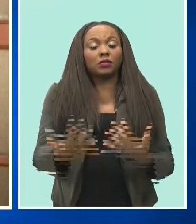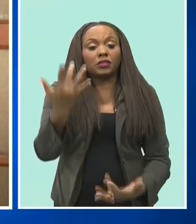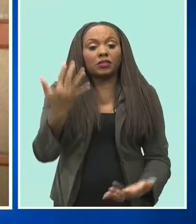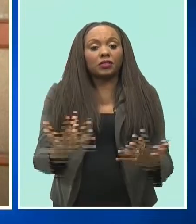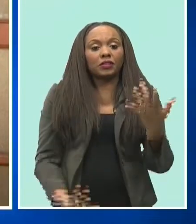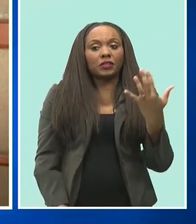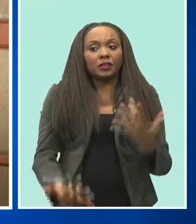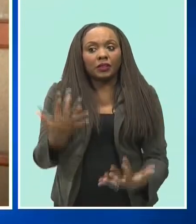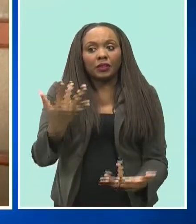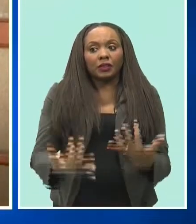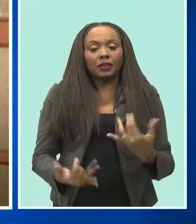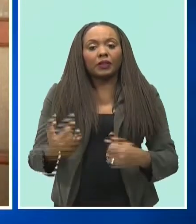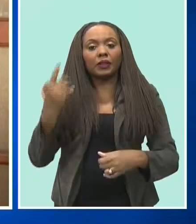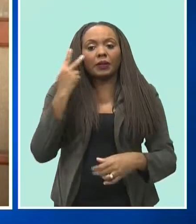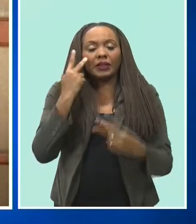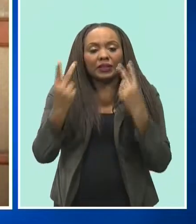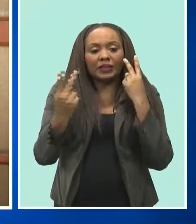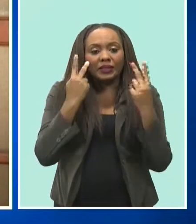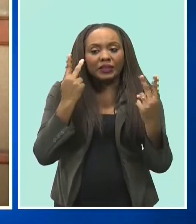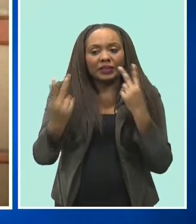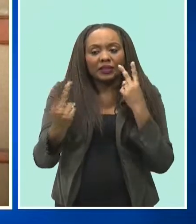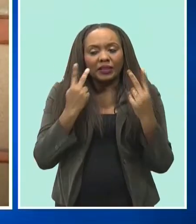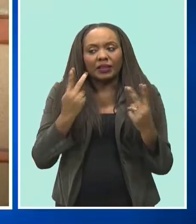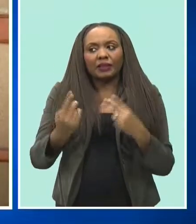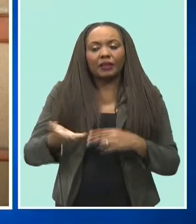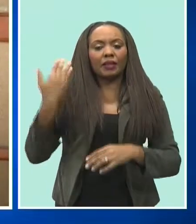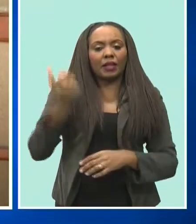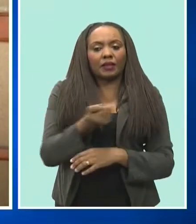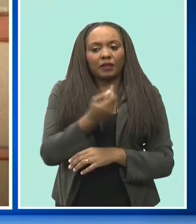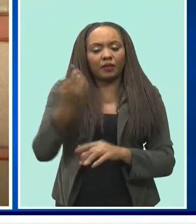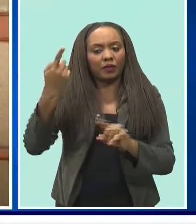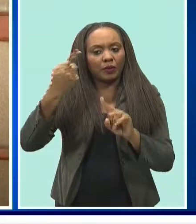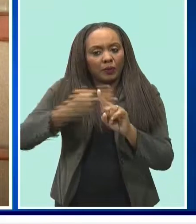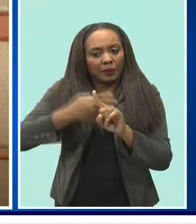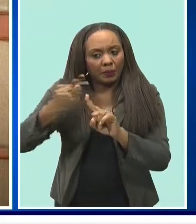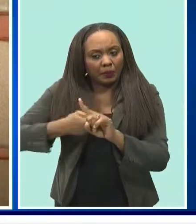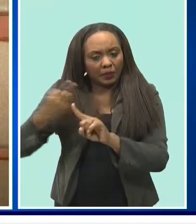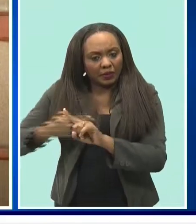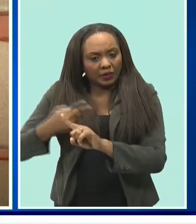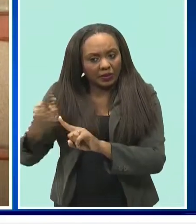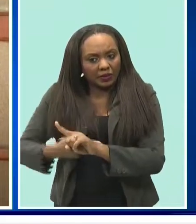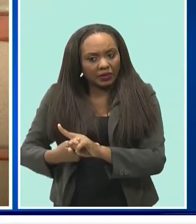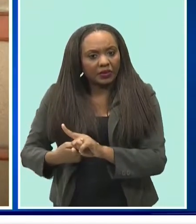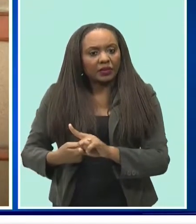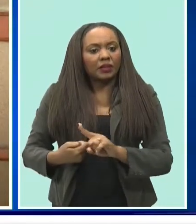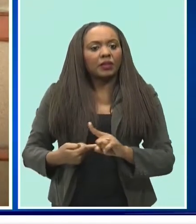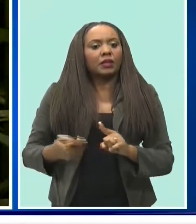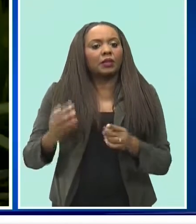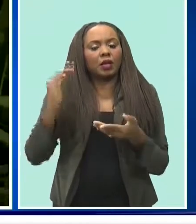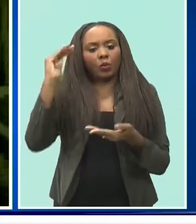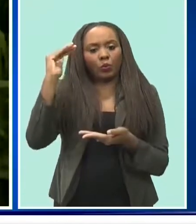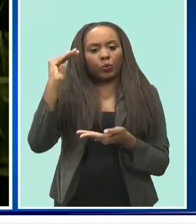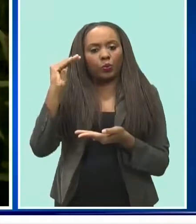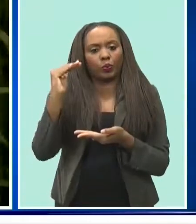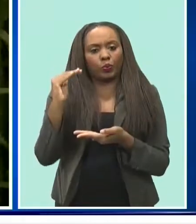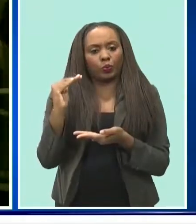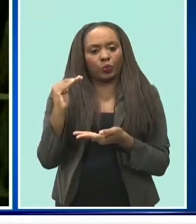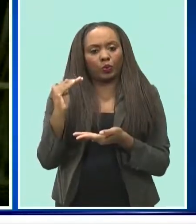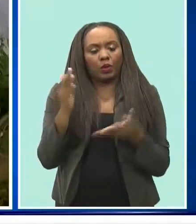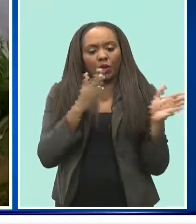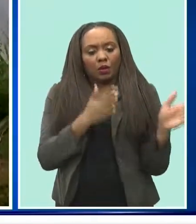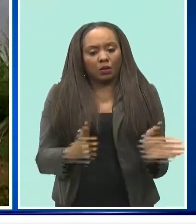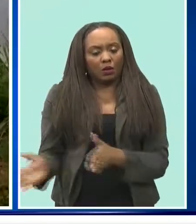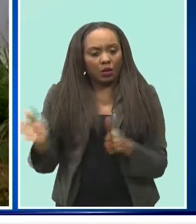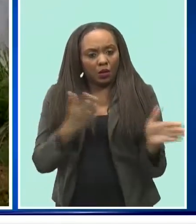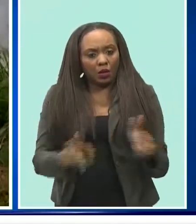up from time to time within the past couple of months and so on, the numbers really have been down. As preparations for